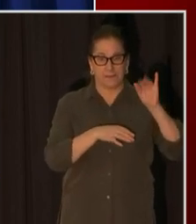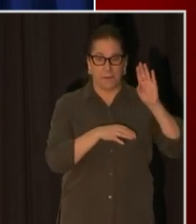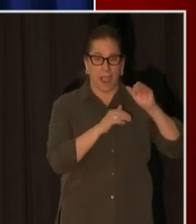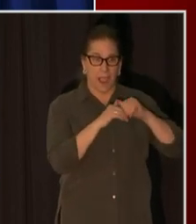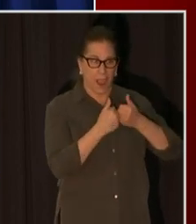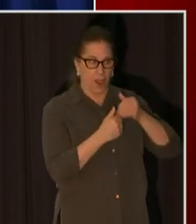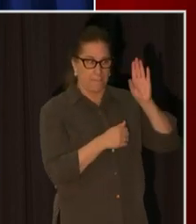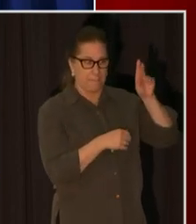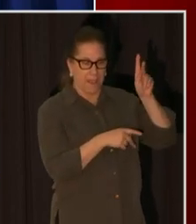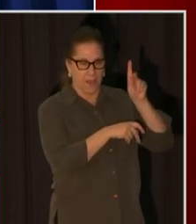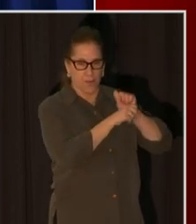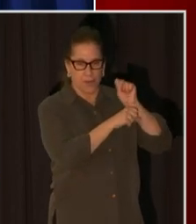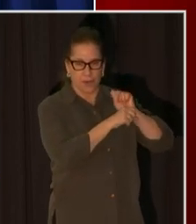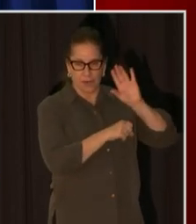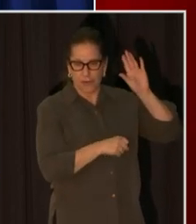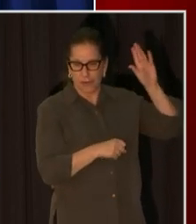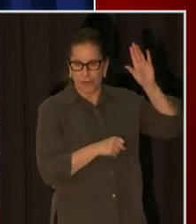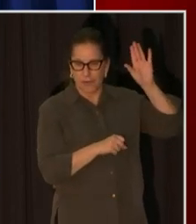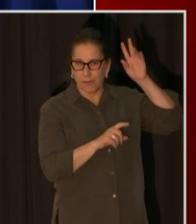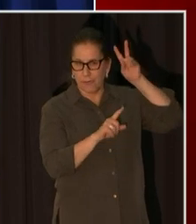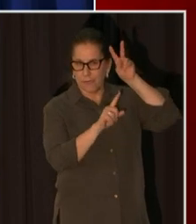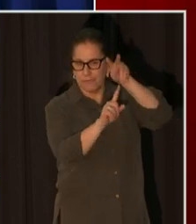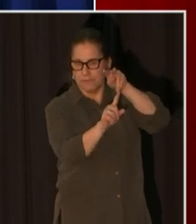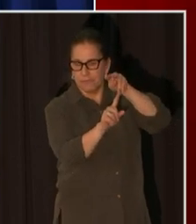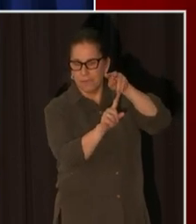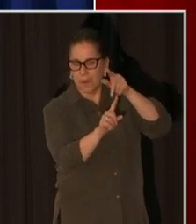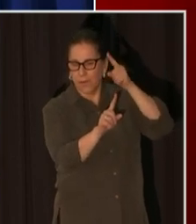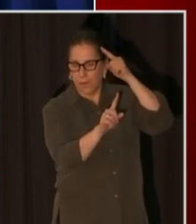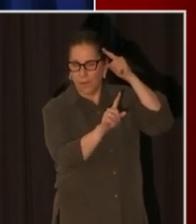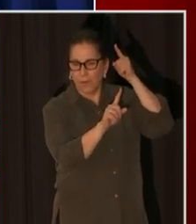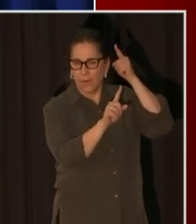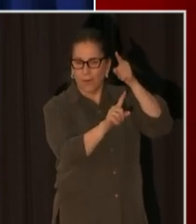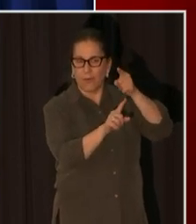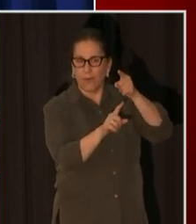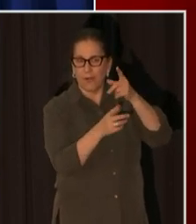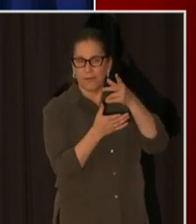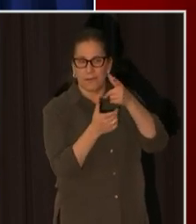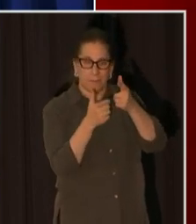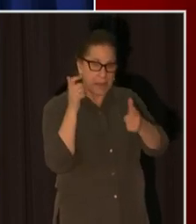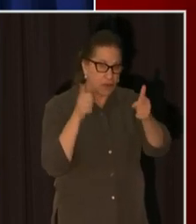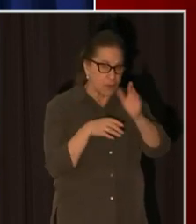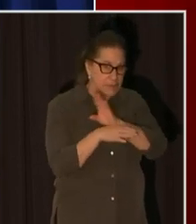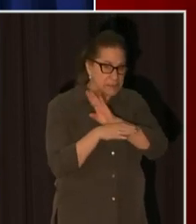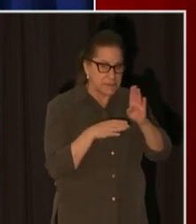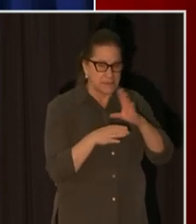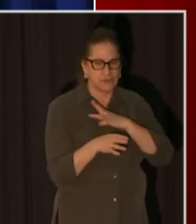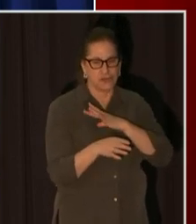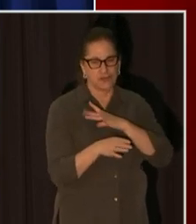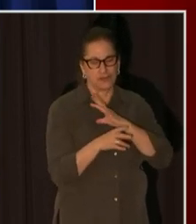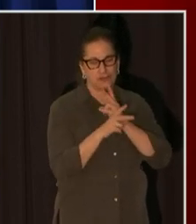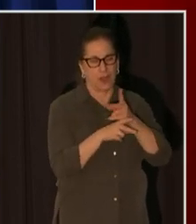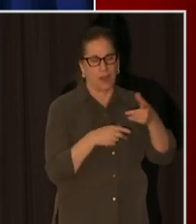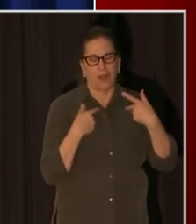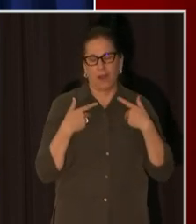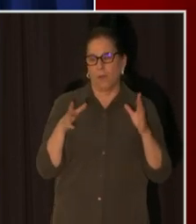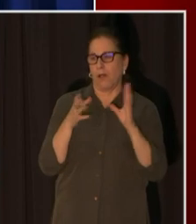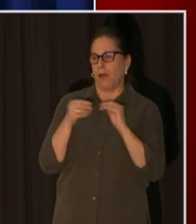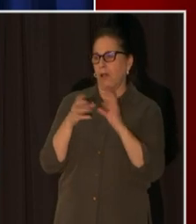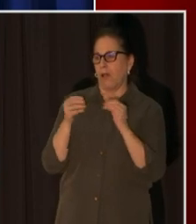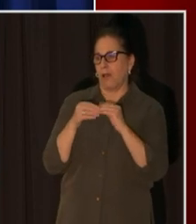when you are a person of color, I think you struggle again to have relationships with